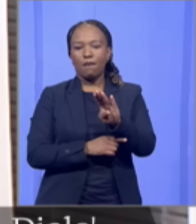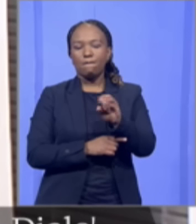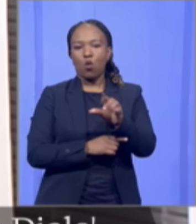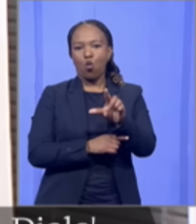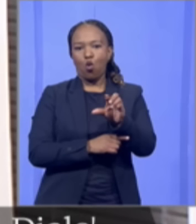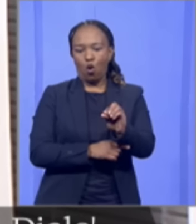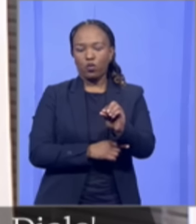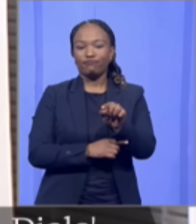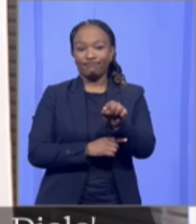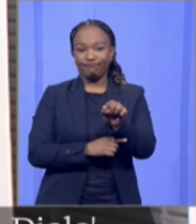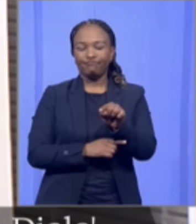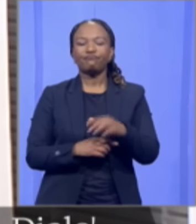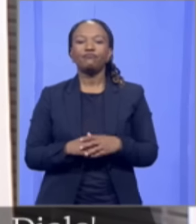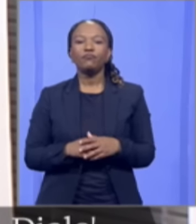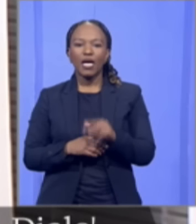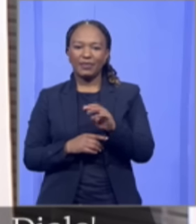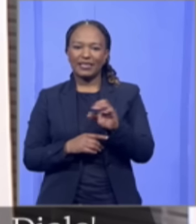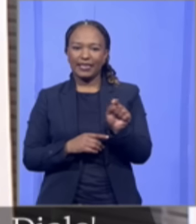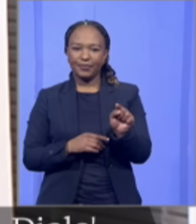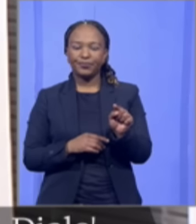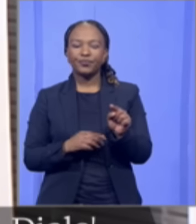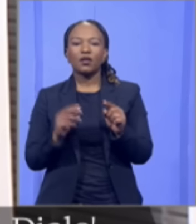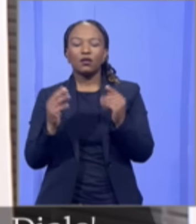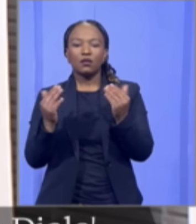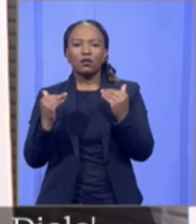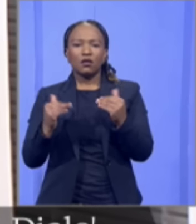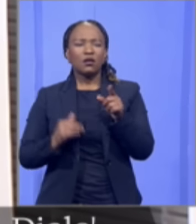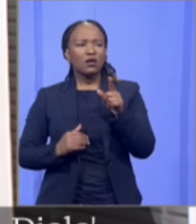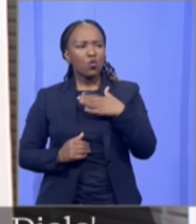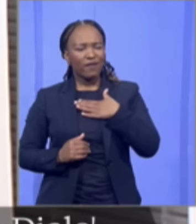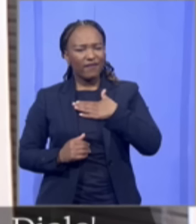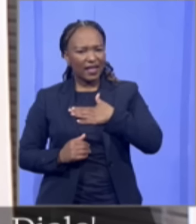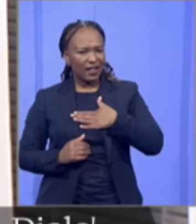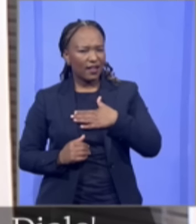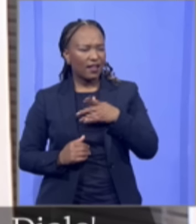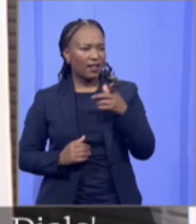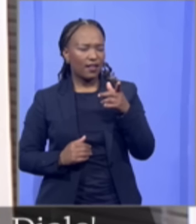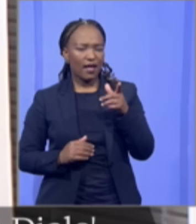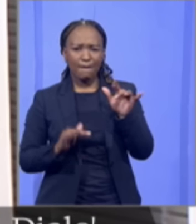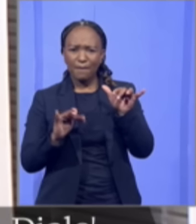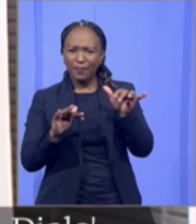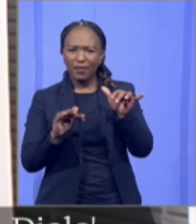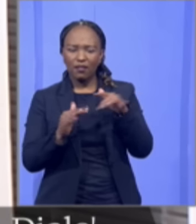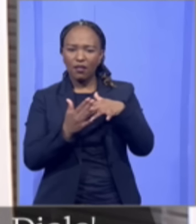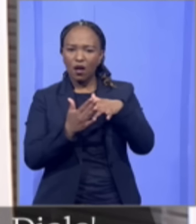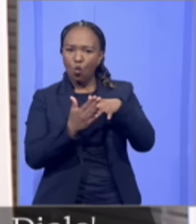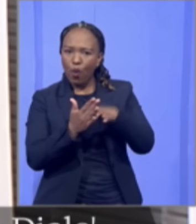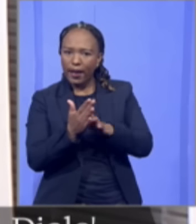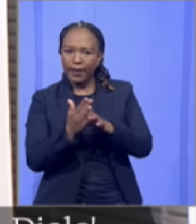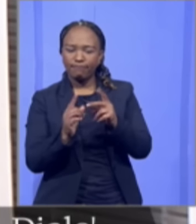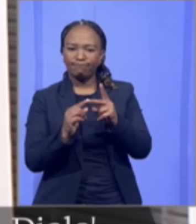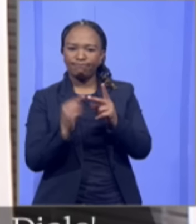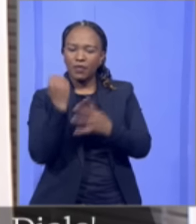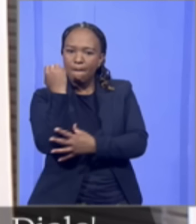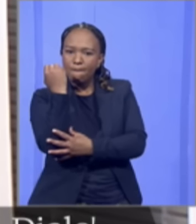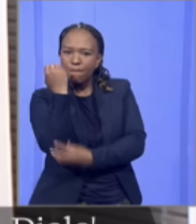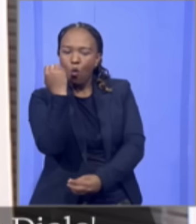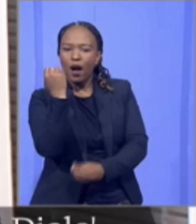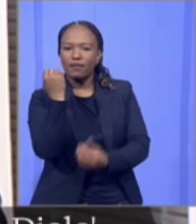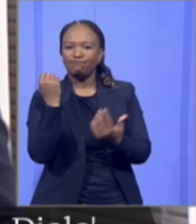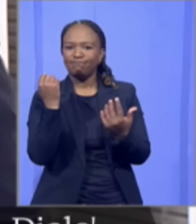We also feel that there is an urgent need for us to protect the weak, the poor, and the vulnerable. That